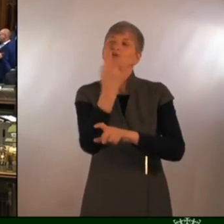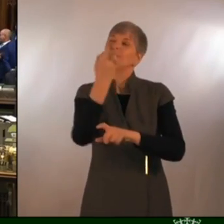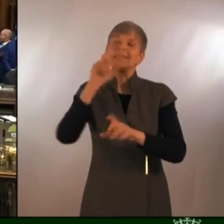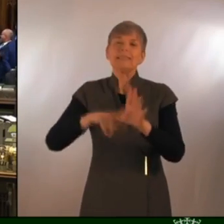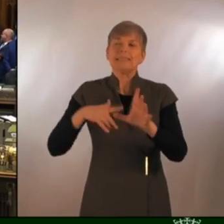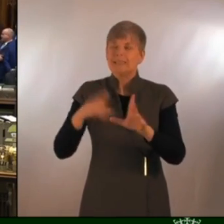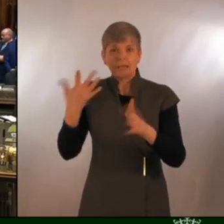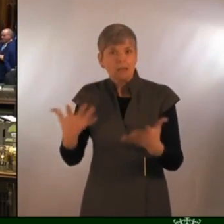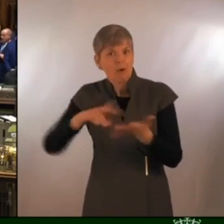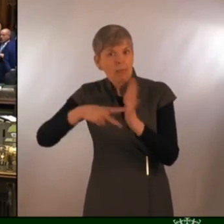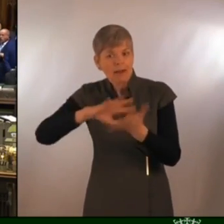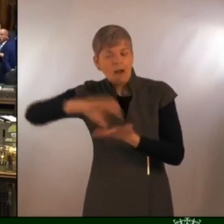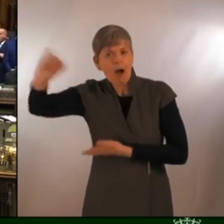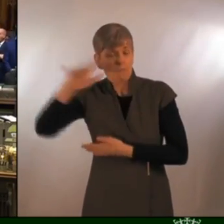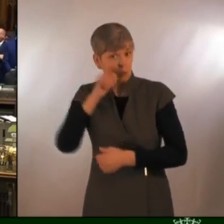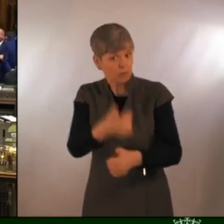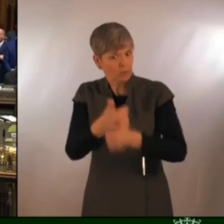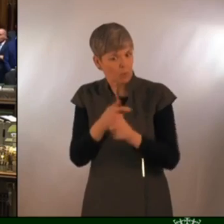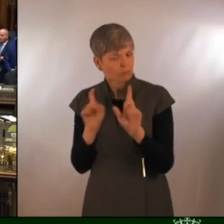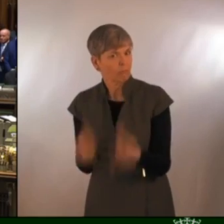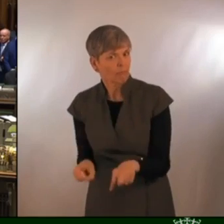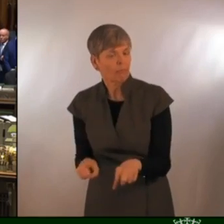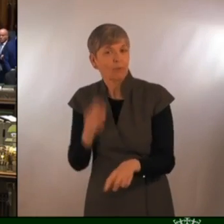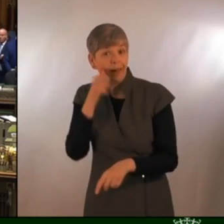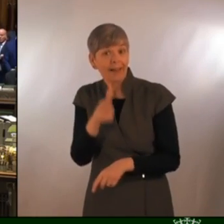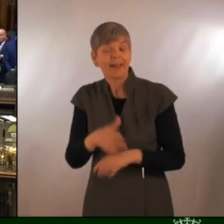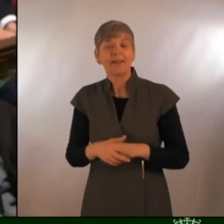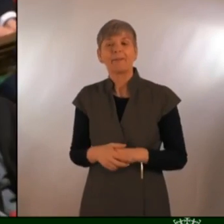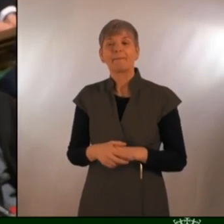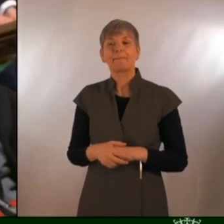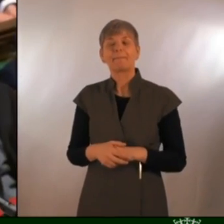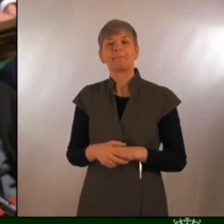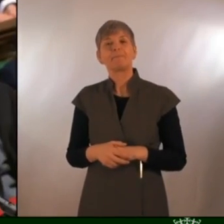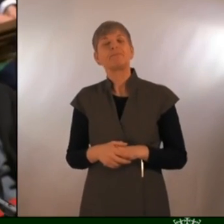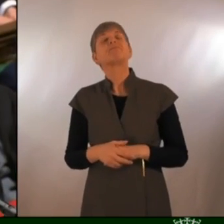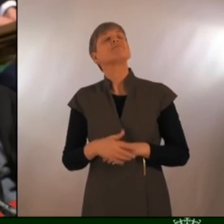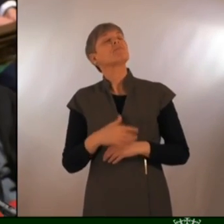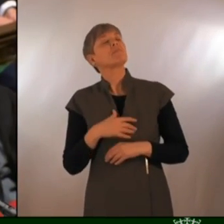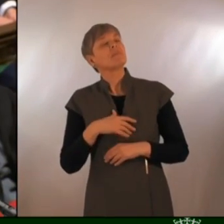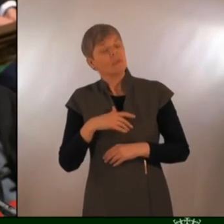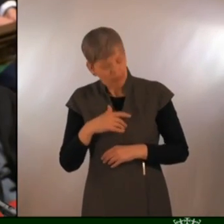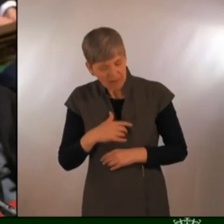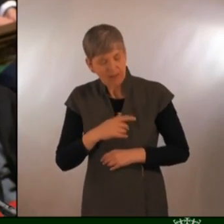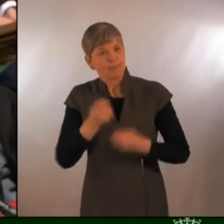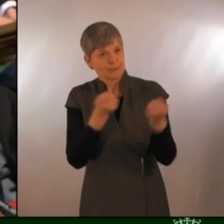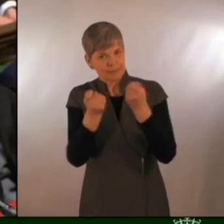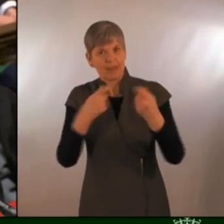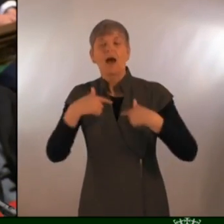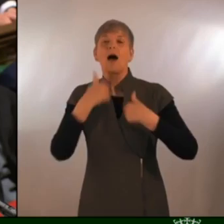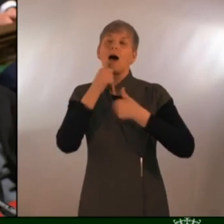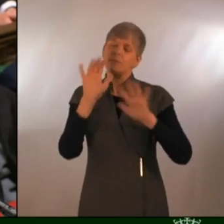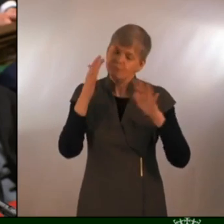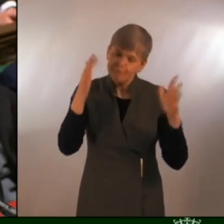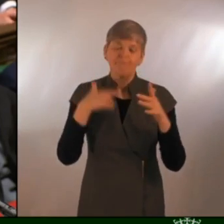Well, Mr. Speaker, I congratulate my honourable friend and the people of Darlington, the historic role they've played in our railway history and